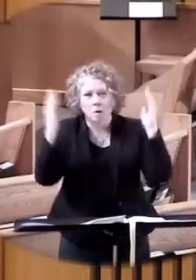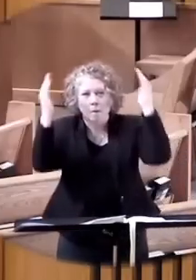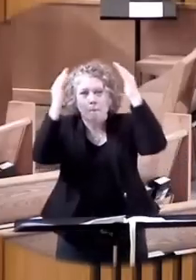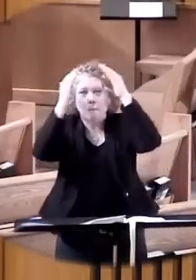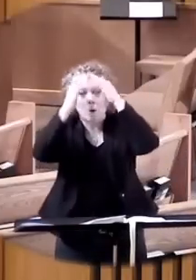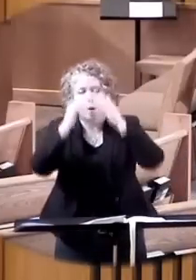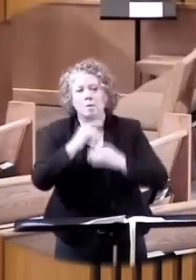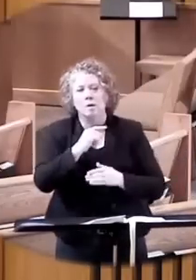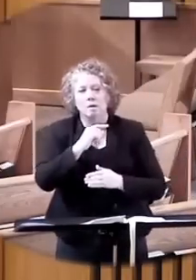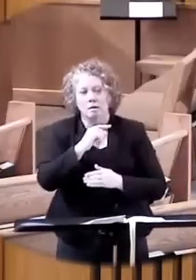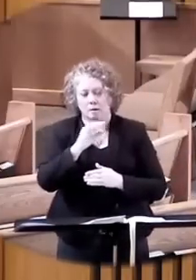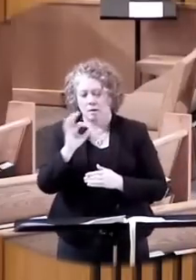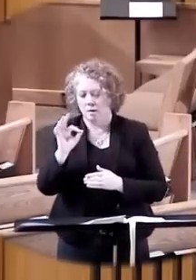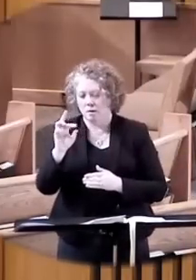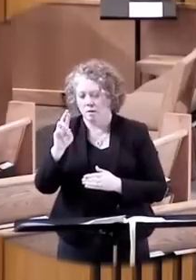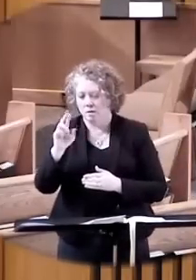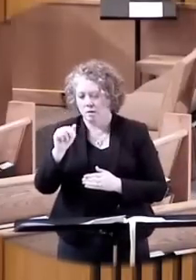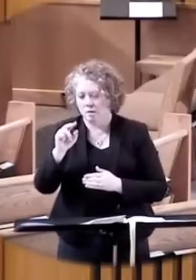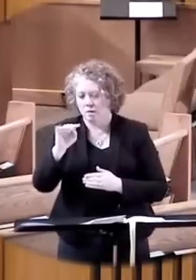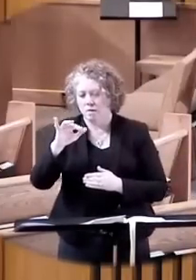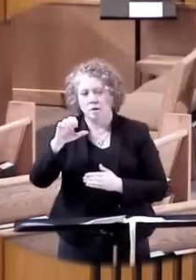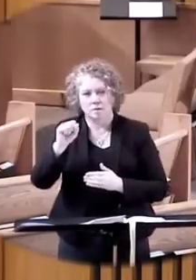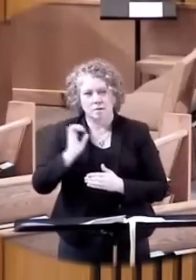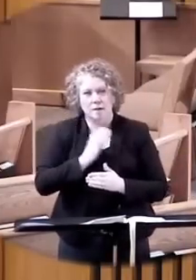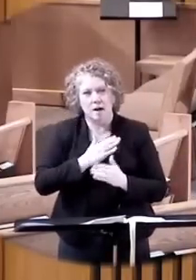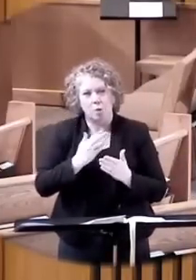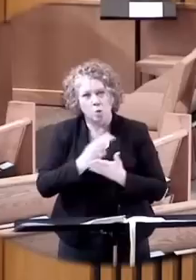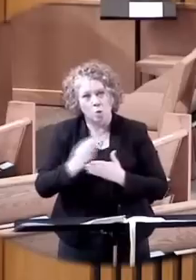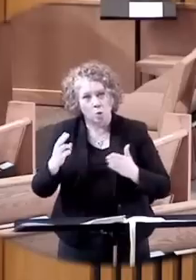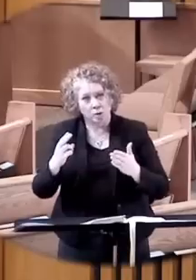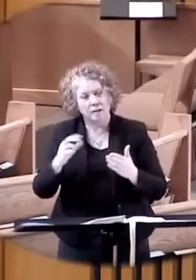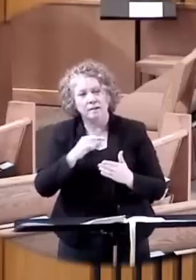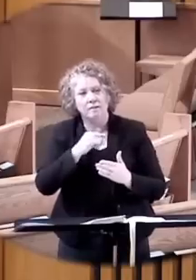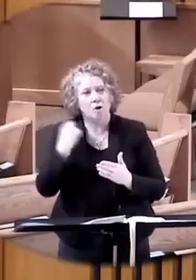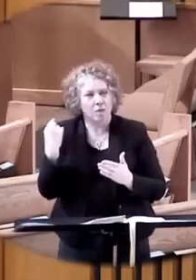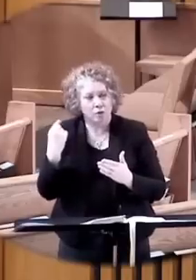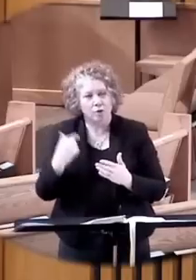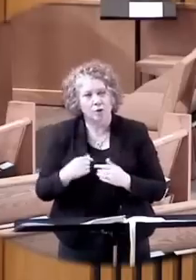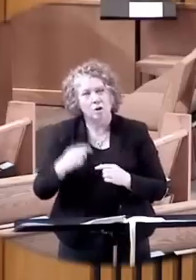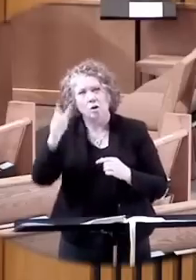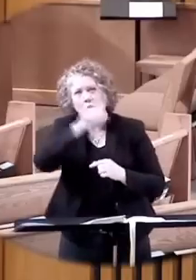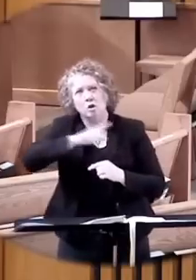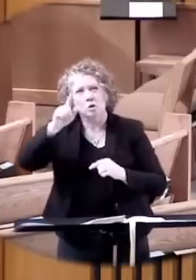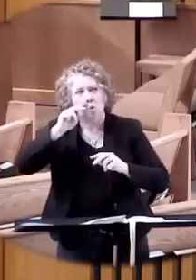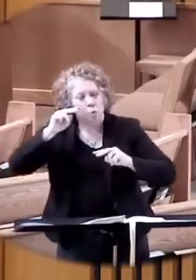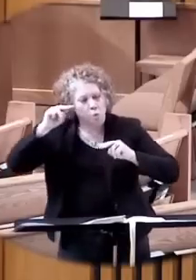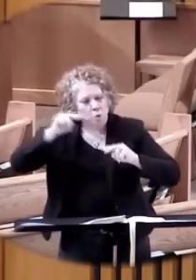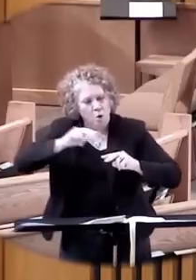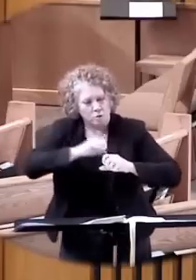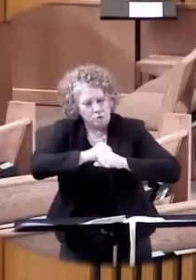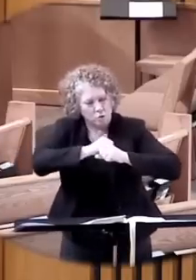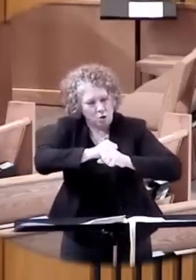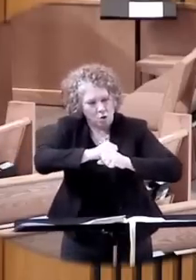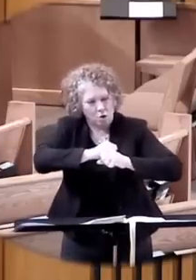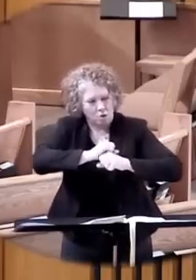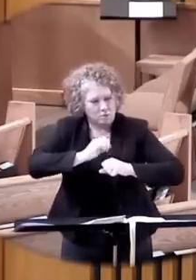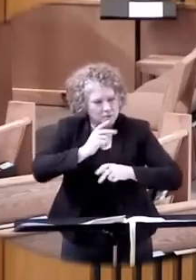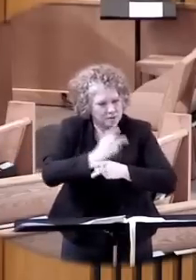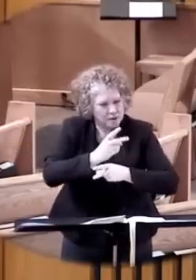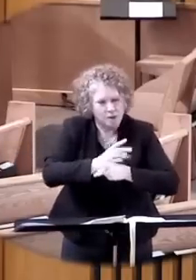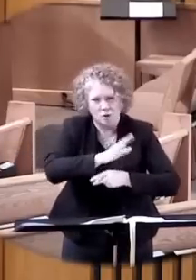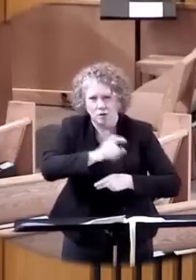may the Lord look graciously upon his every need and continue to inspire him